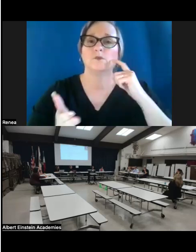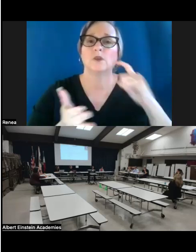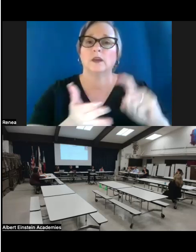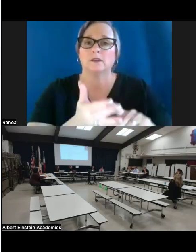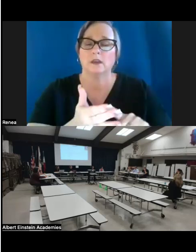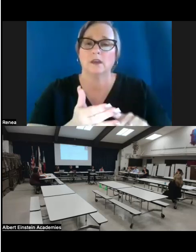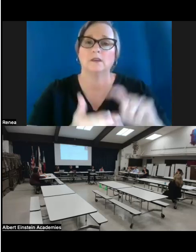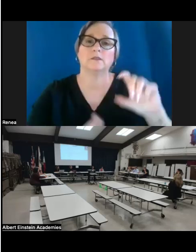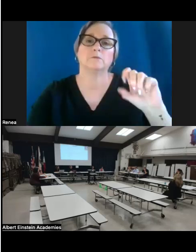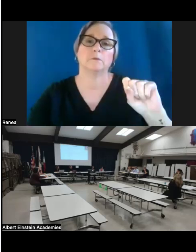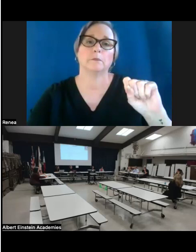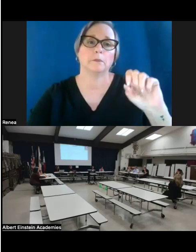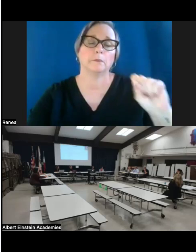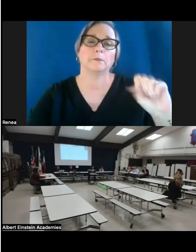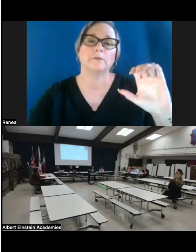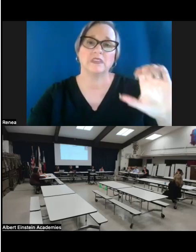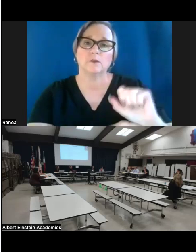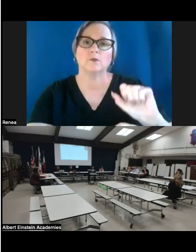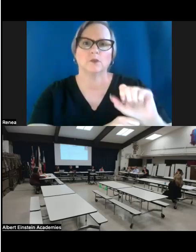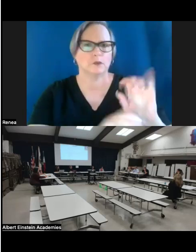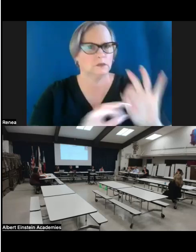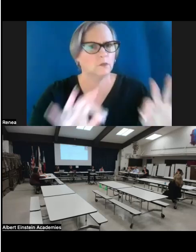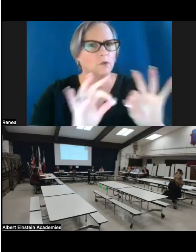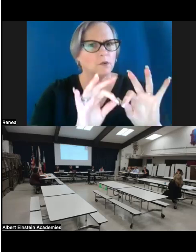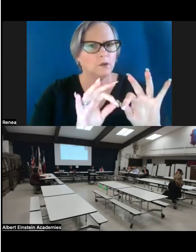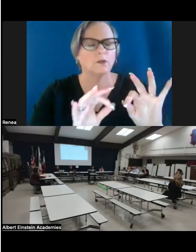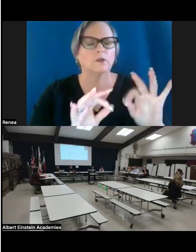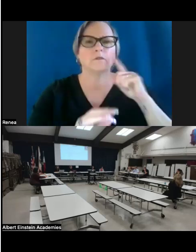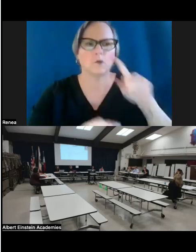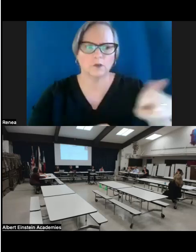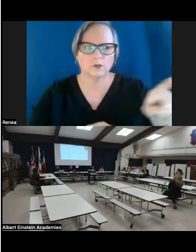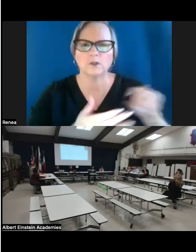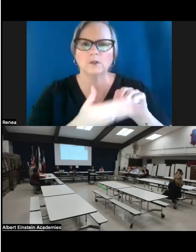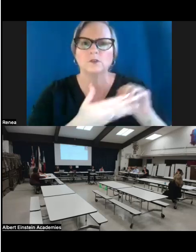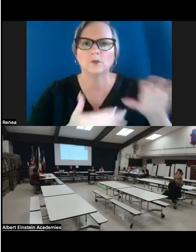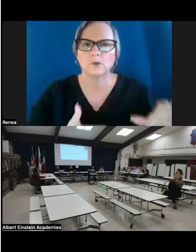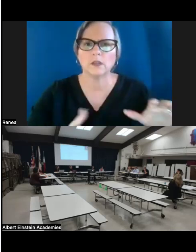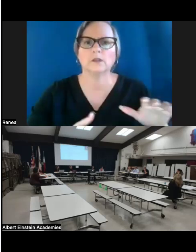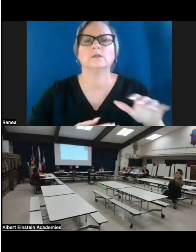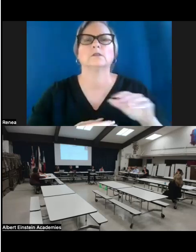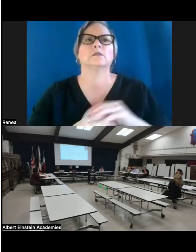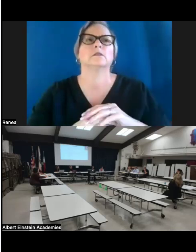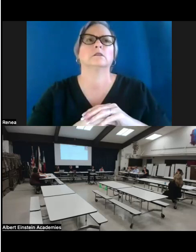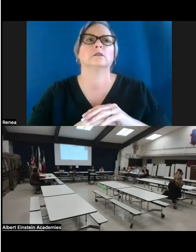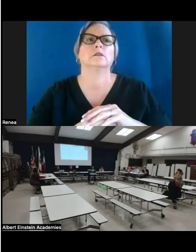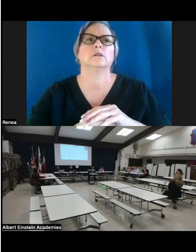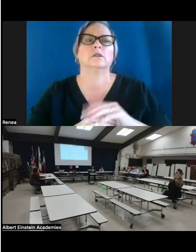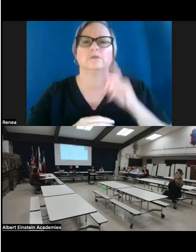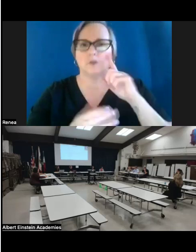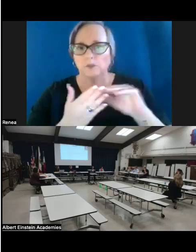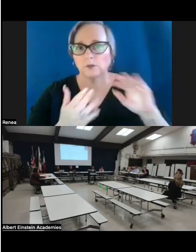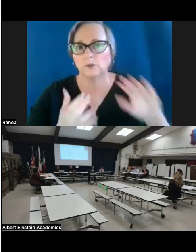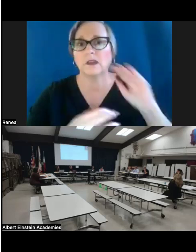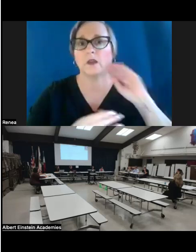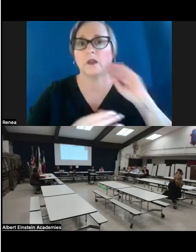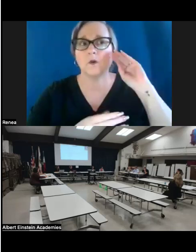important. It's important for our students. It's important for our students who are at our school now, as opposed to theoretical who